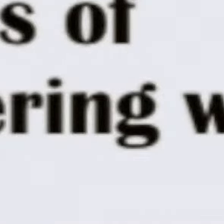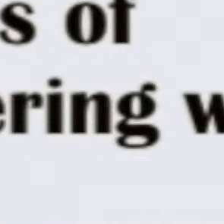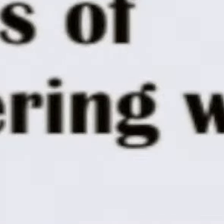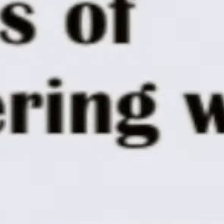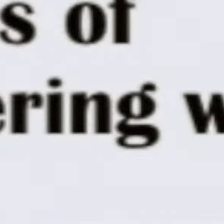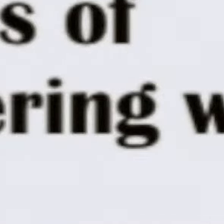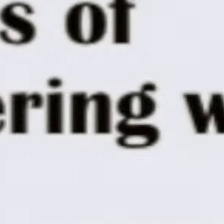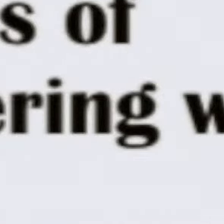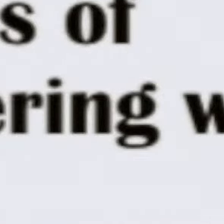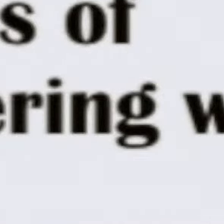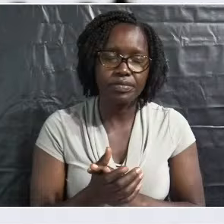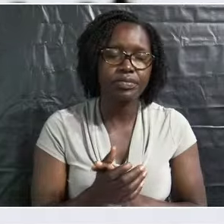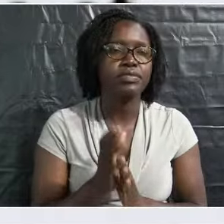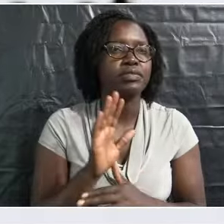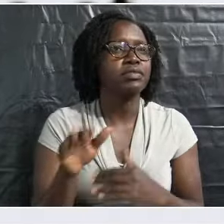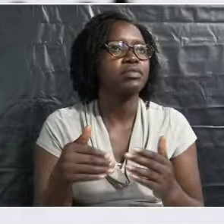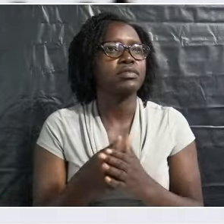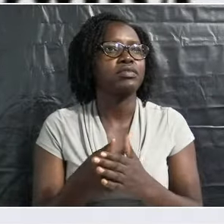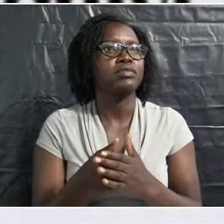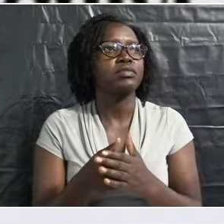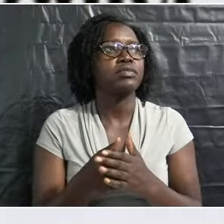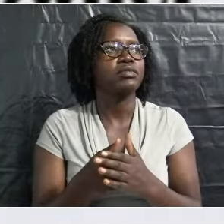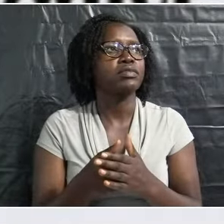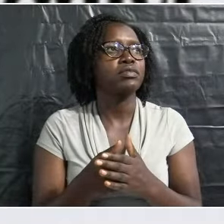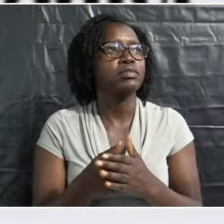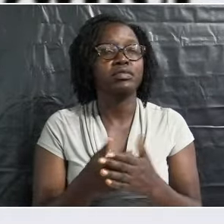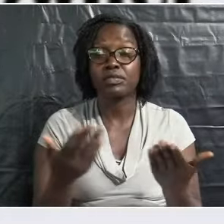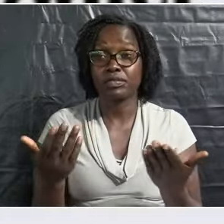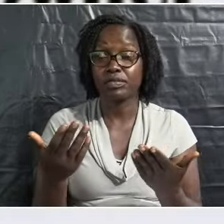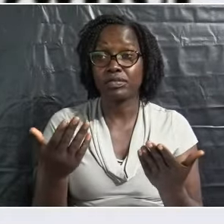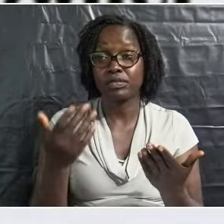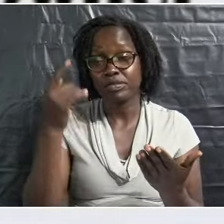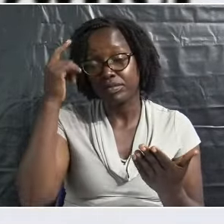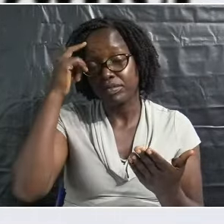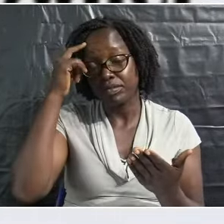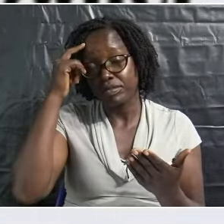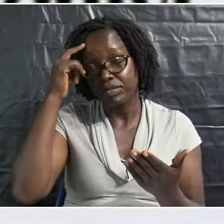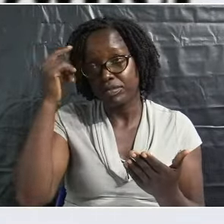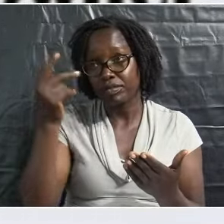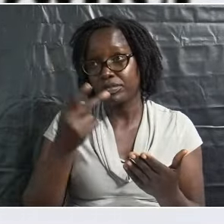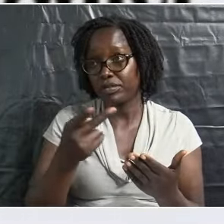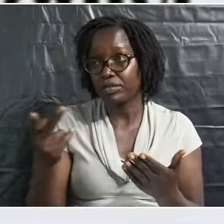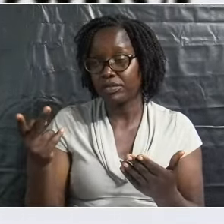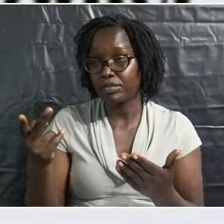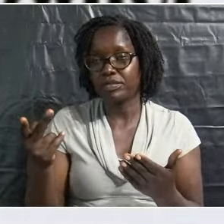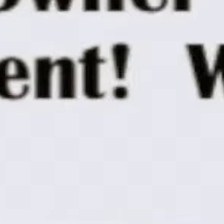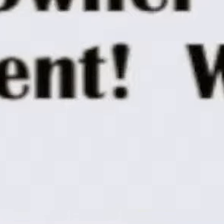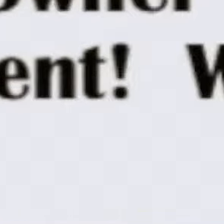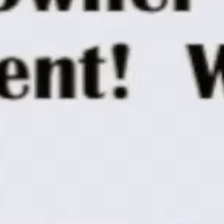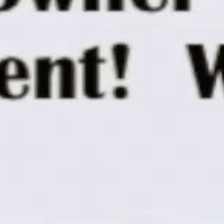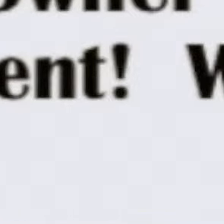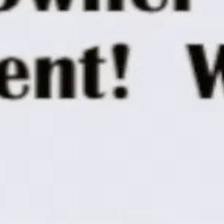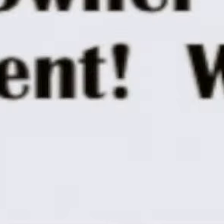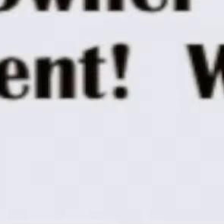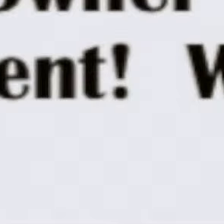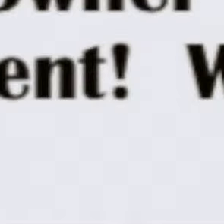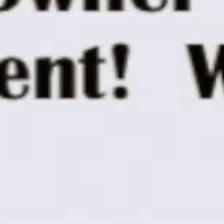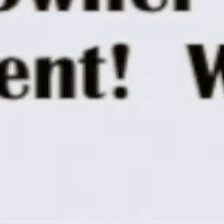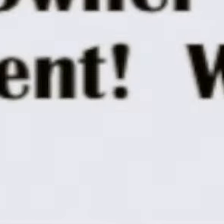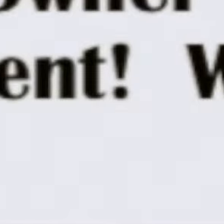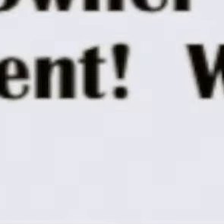Now notice, we all thought Ananias and his wife were the owners of the property they sold,